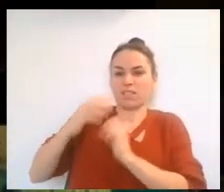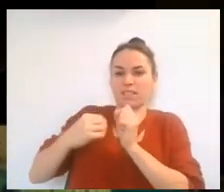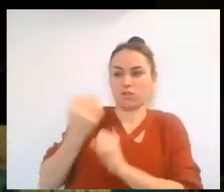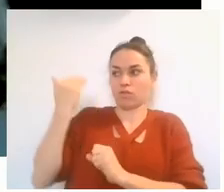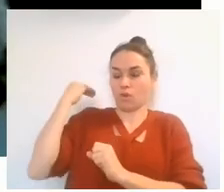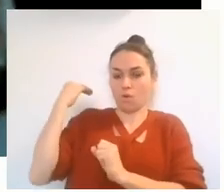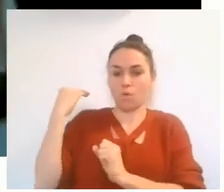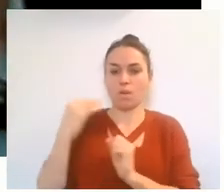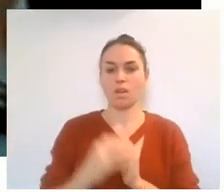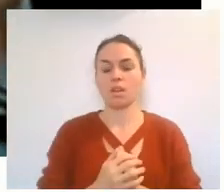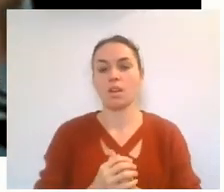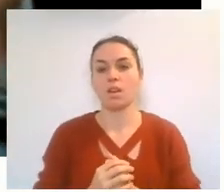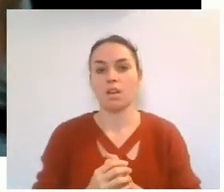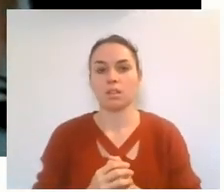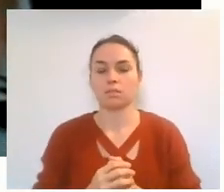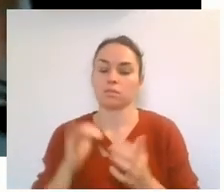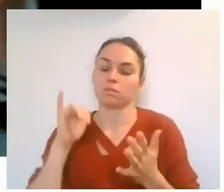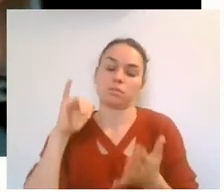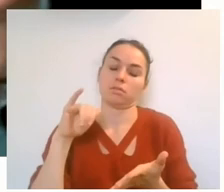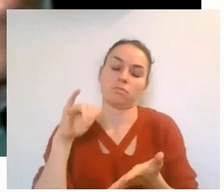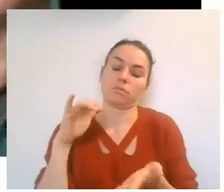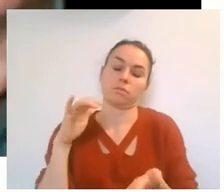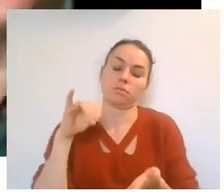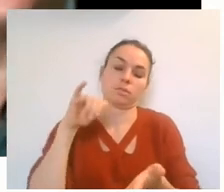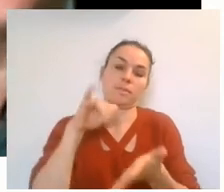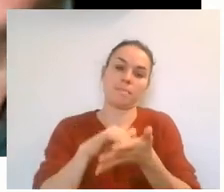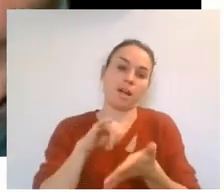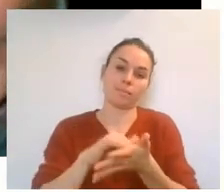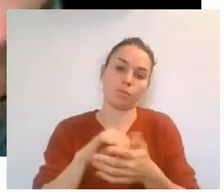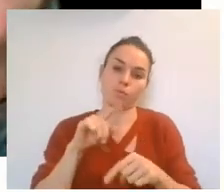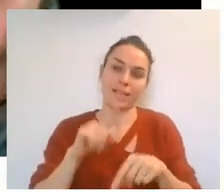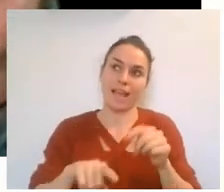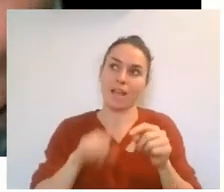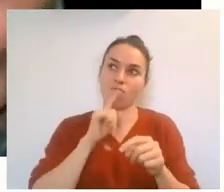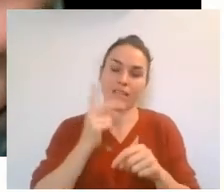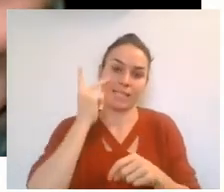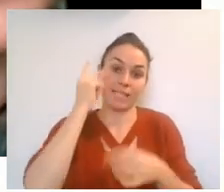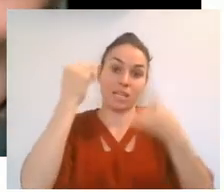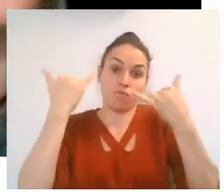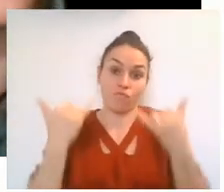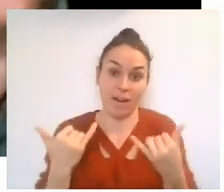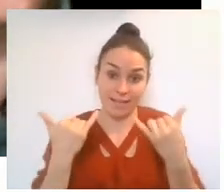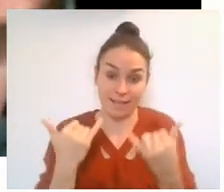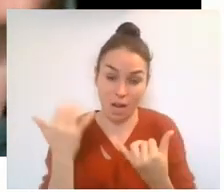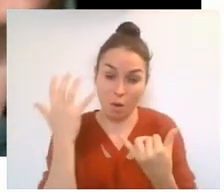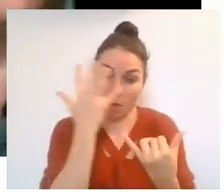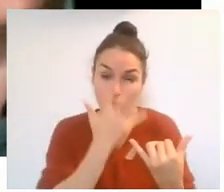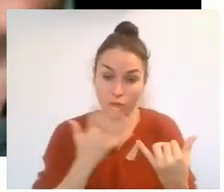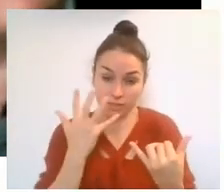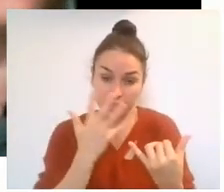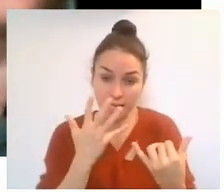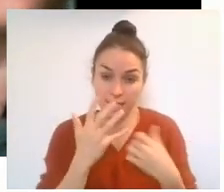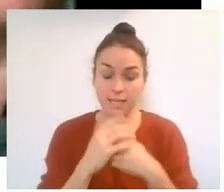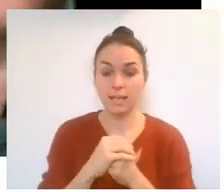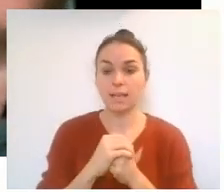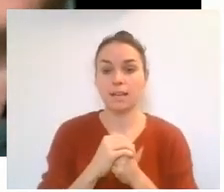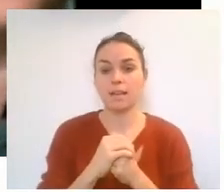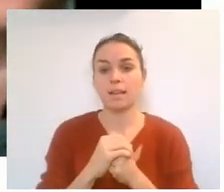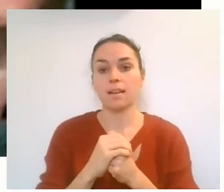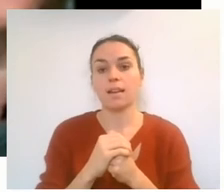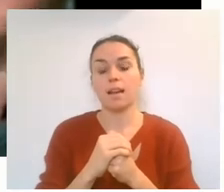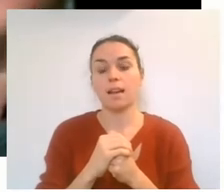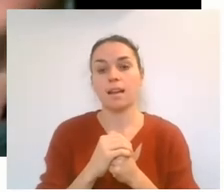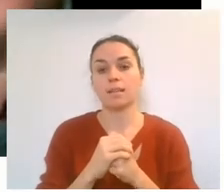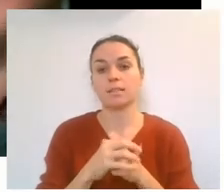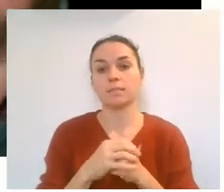if, even though it's impossible, if there was some way to look at it, what it looks like right now, you know, those galaxies that you look at and you see them 12 billion